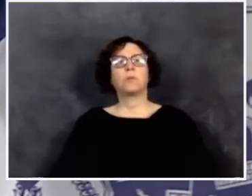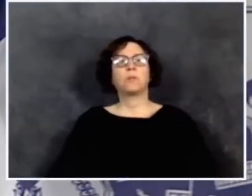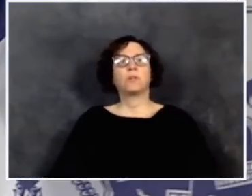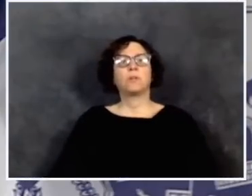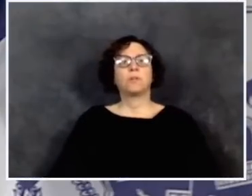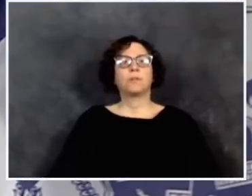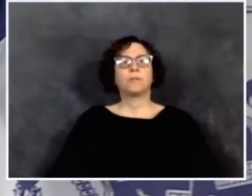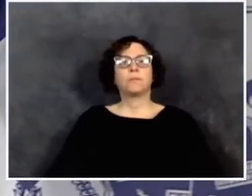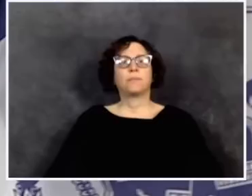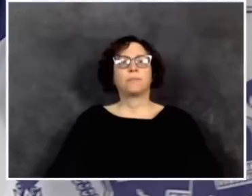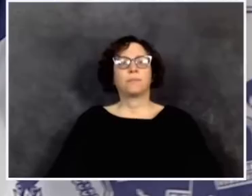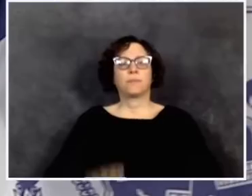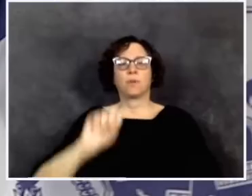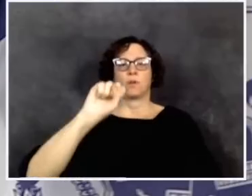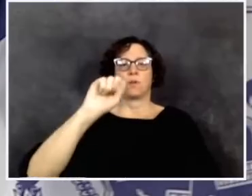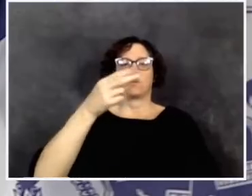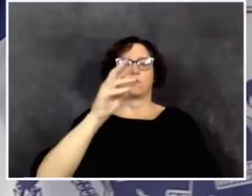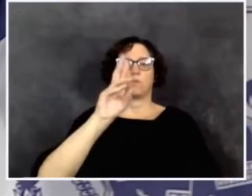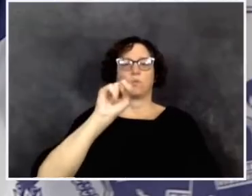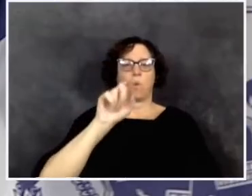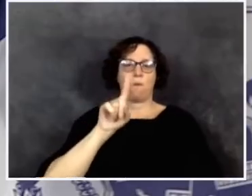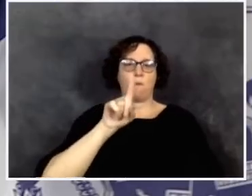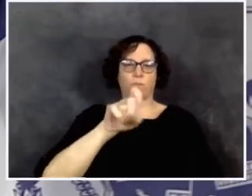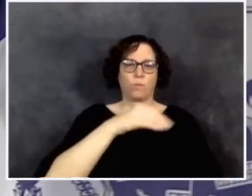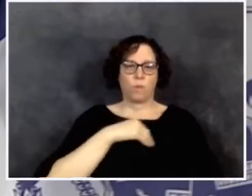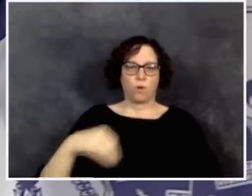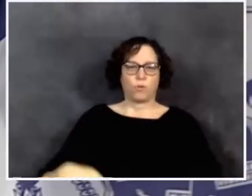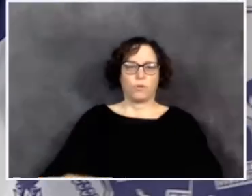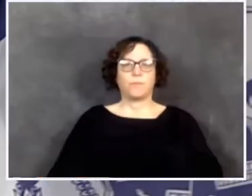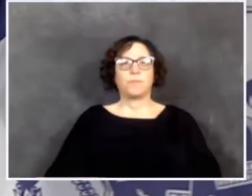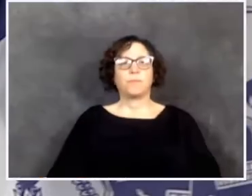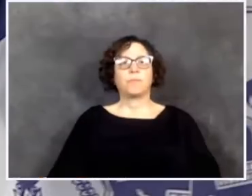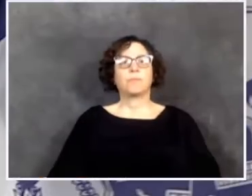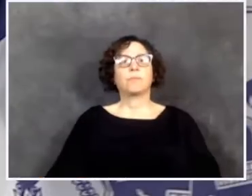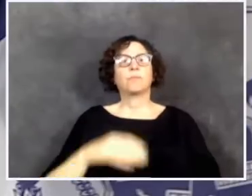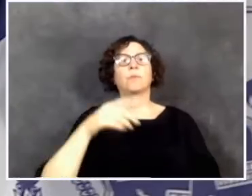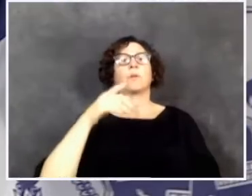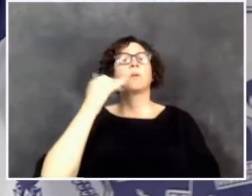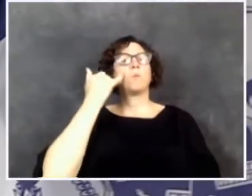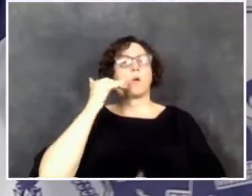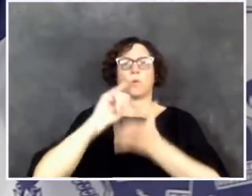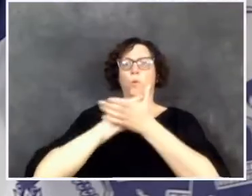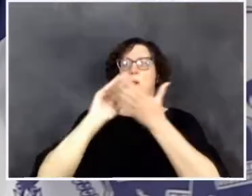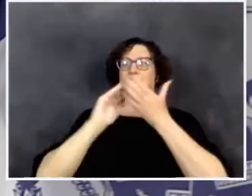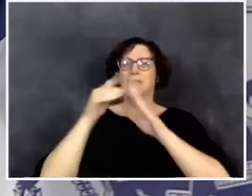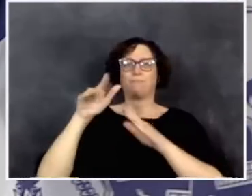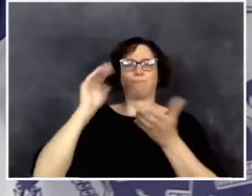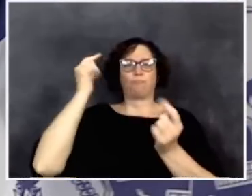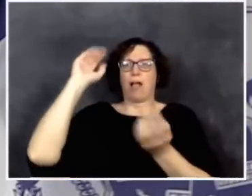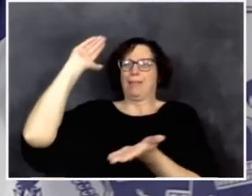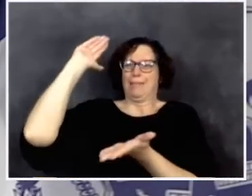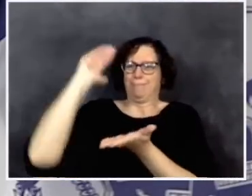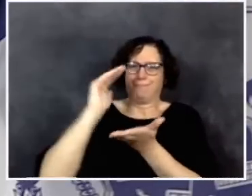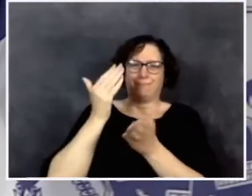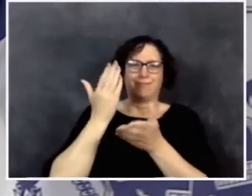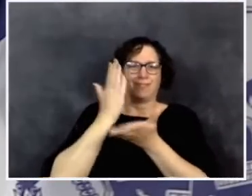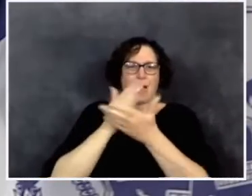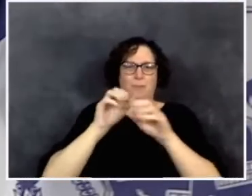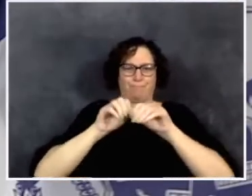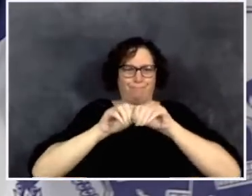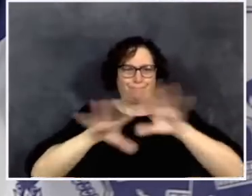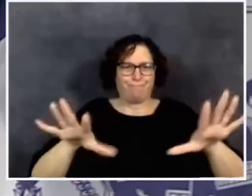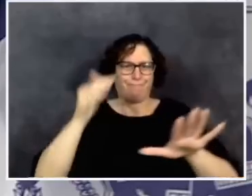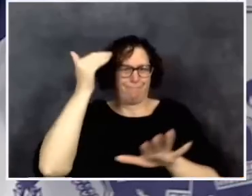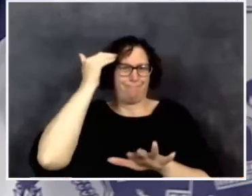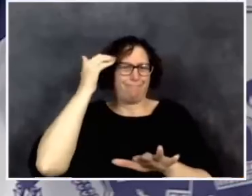of course. Just wanted to ask you, what is your understanding now of why New York City is the hardest hit city in the country?